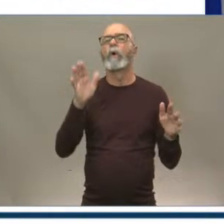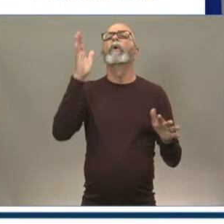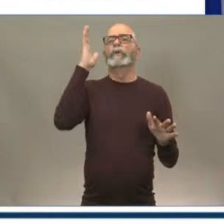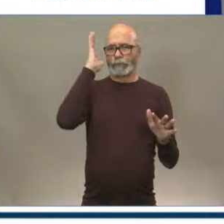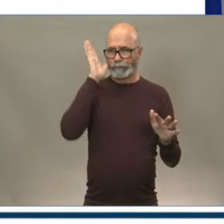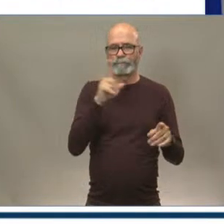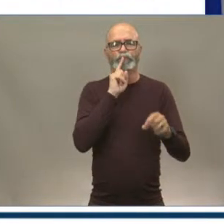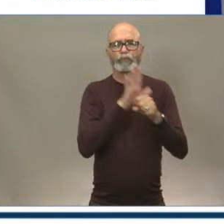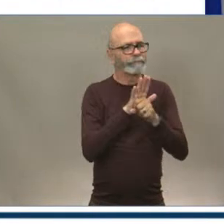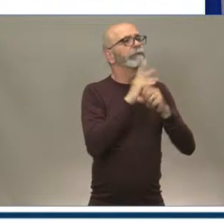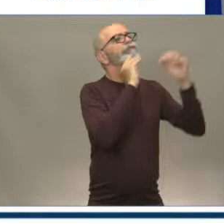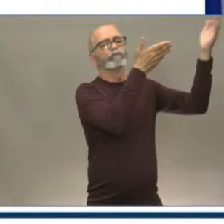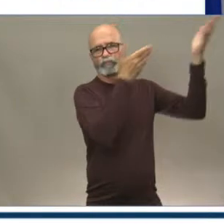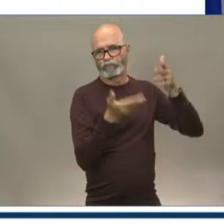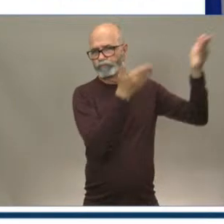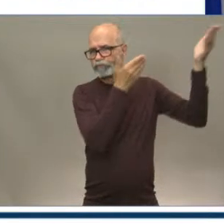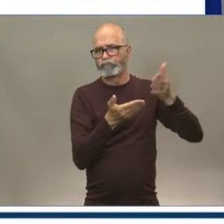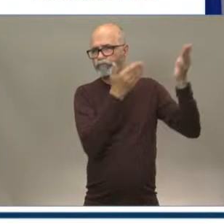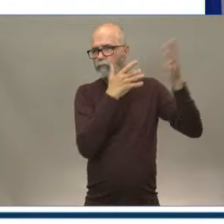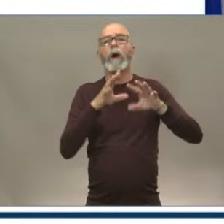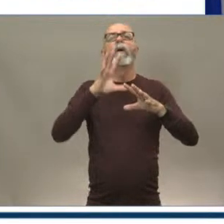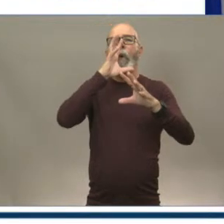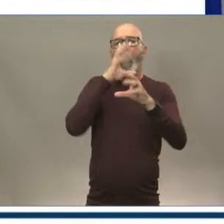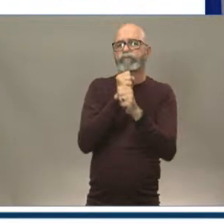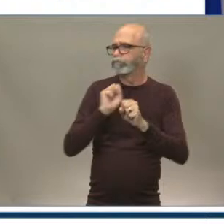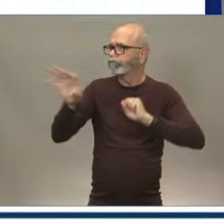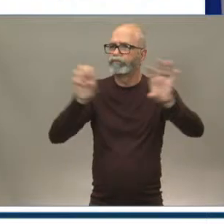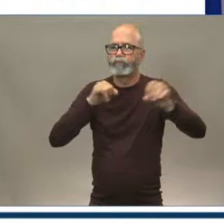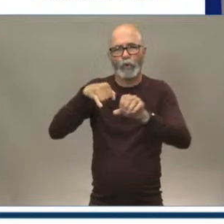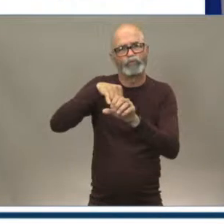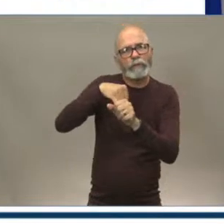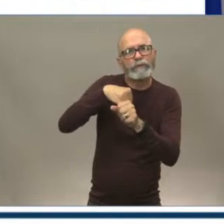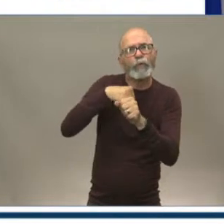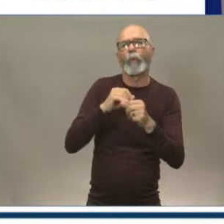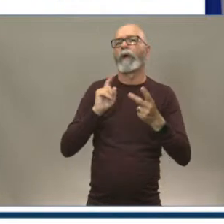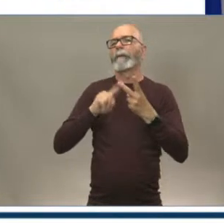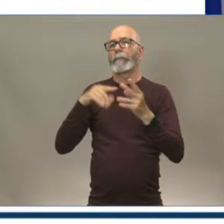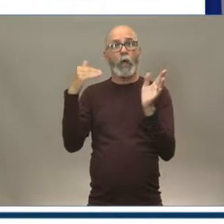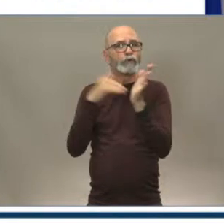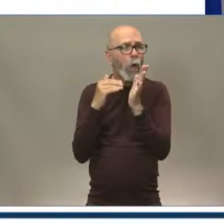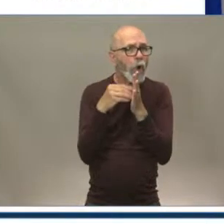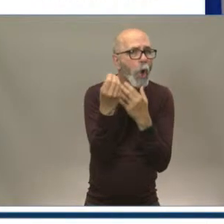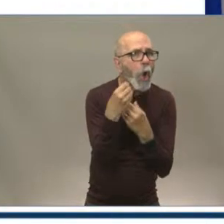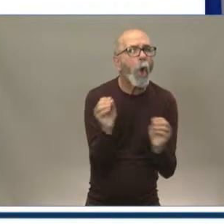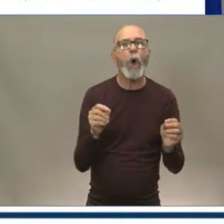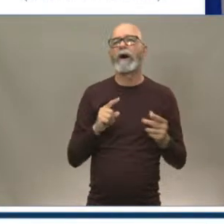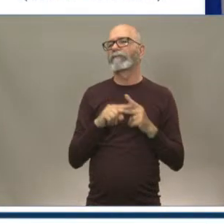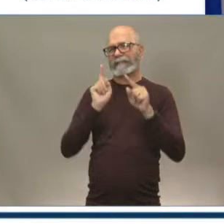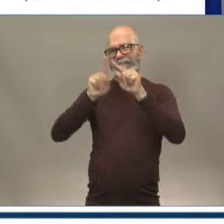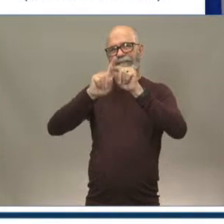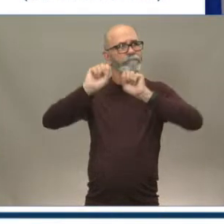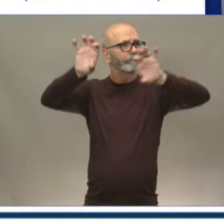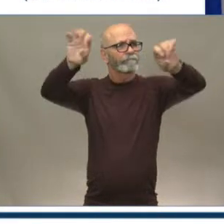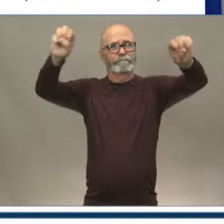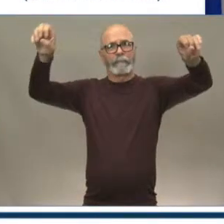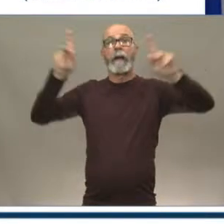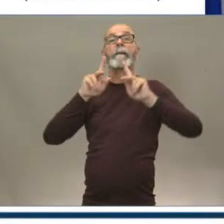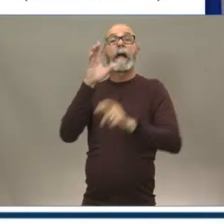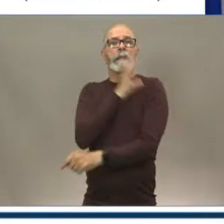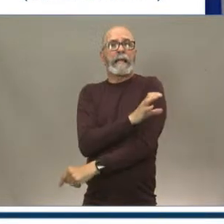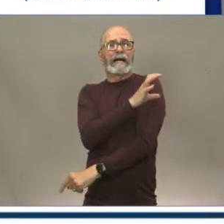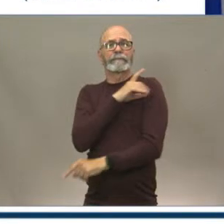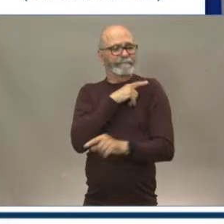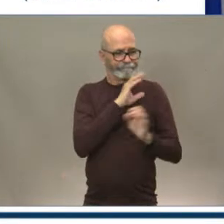out to the pharmacies and doctors' offices, and thank you to those working in our clinics that continue to work